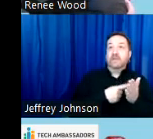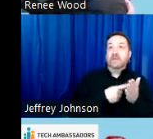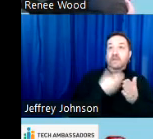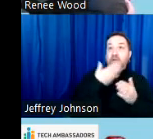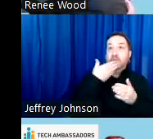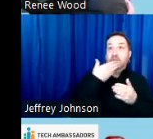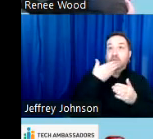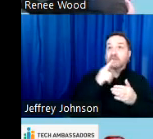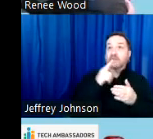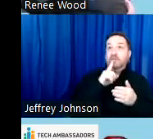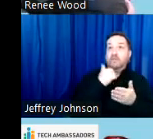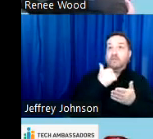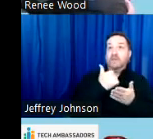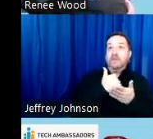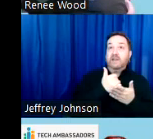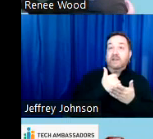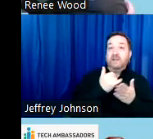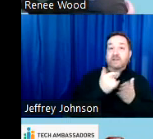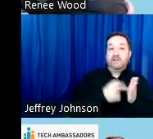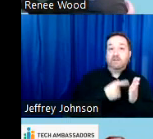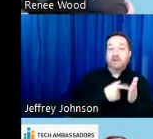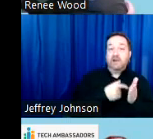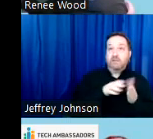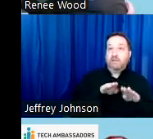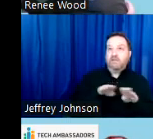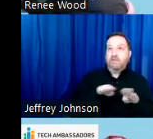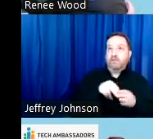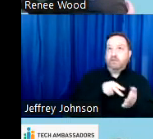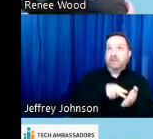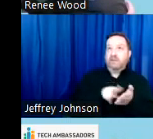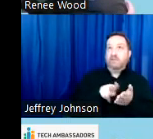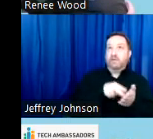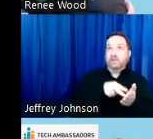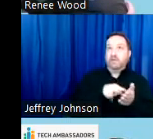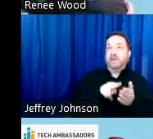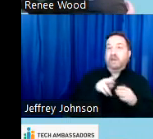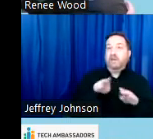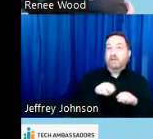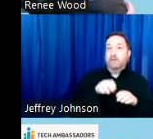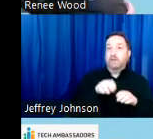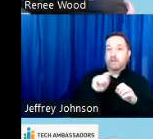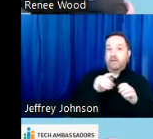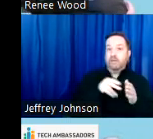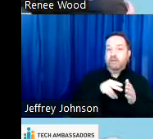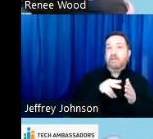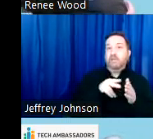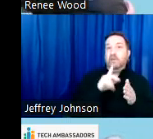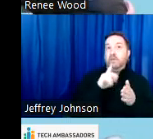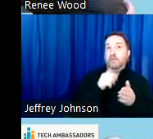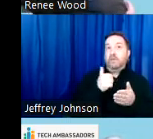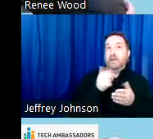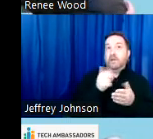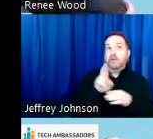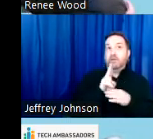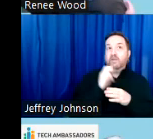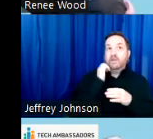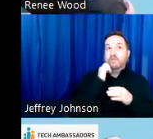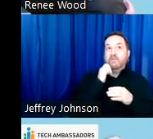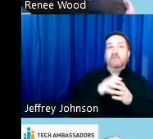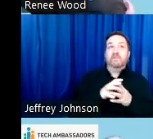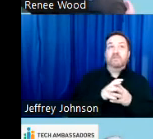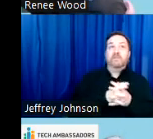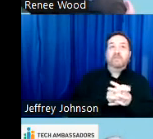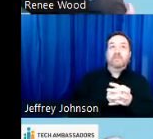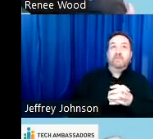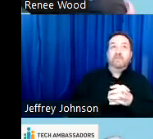really slippery. Yeah. All right. Wonderful. All